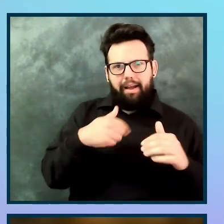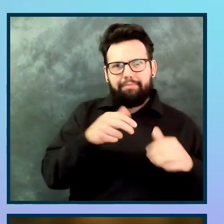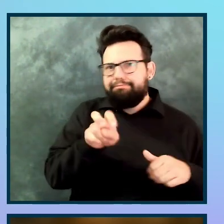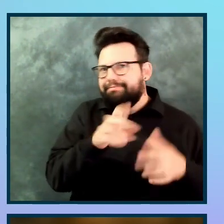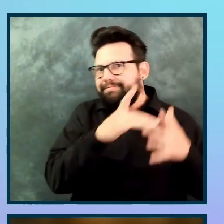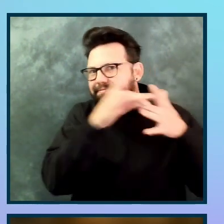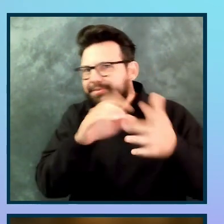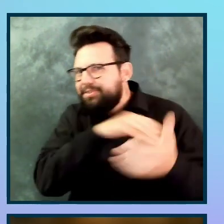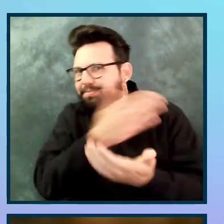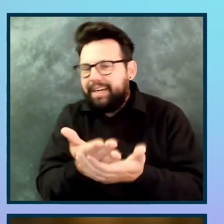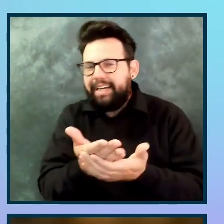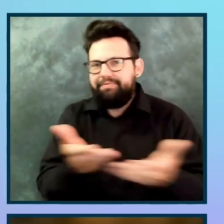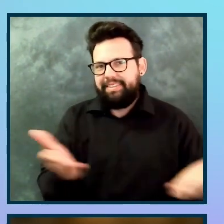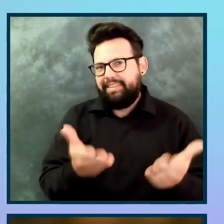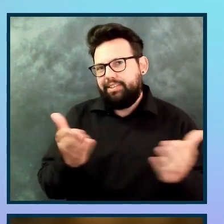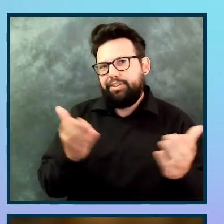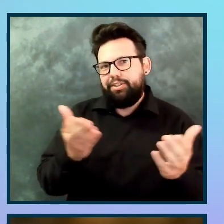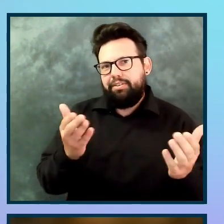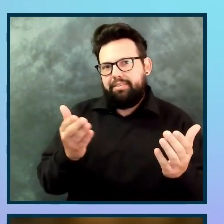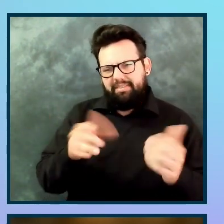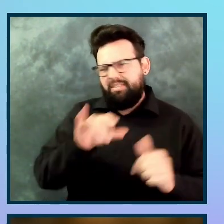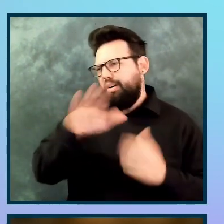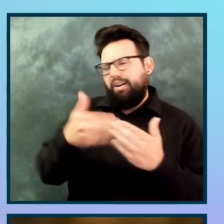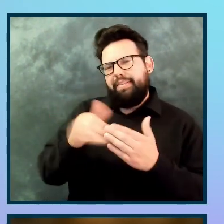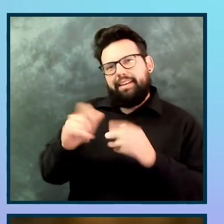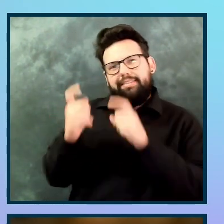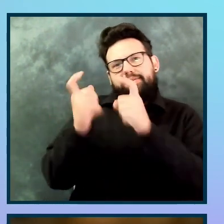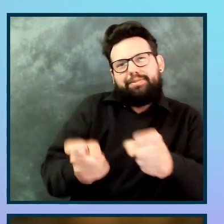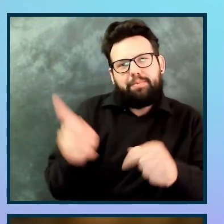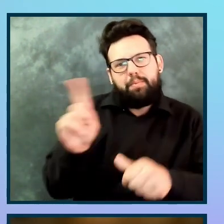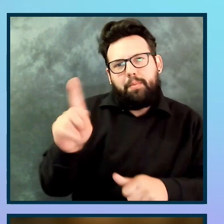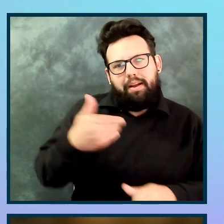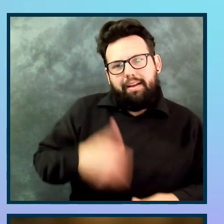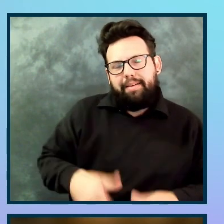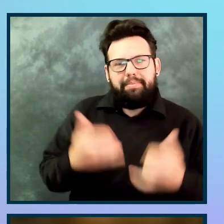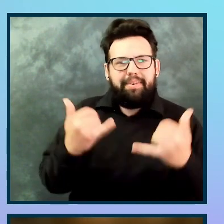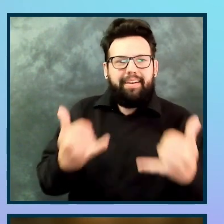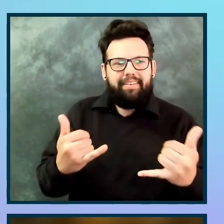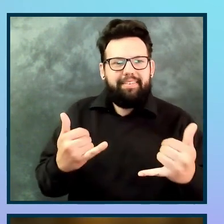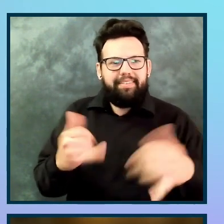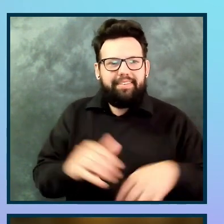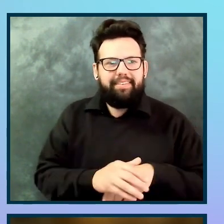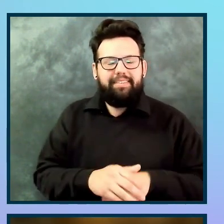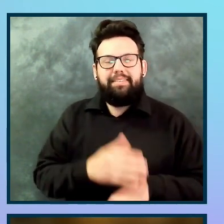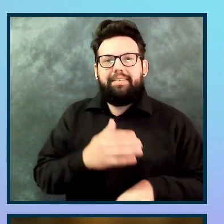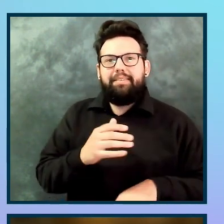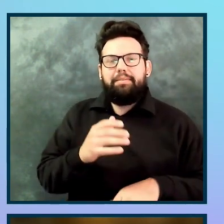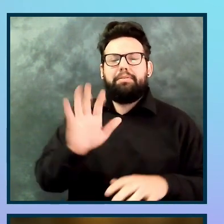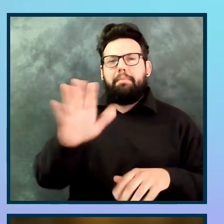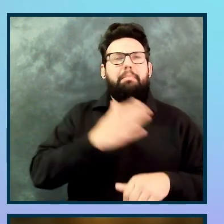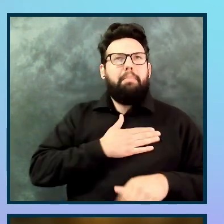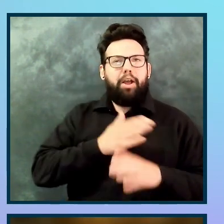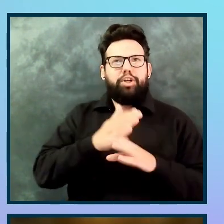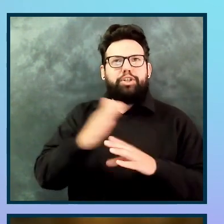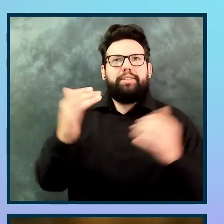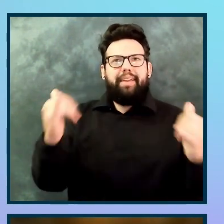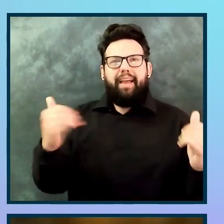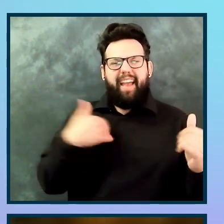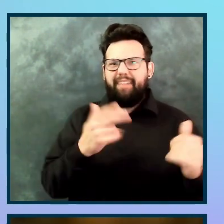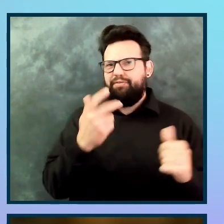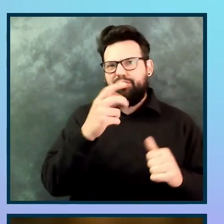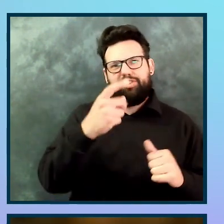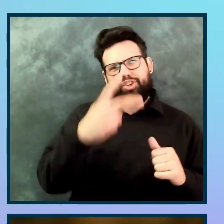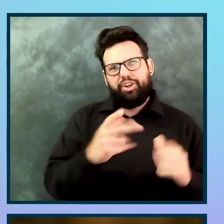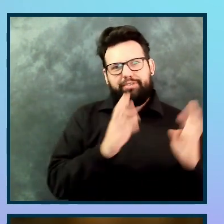career have led me to this point. So I like what I consider the first third of my career in information